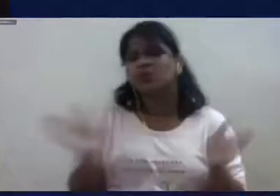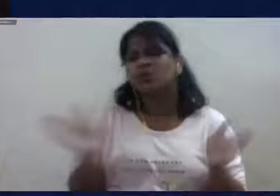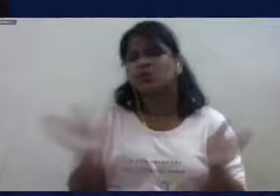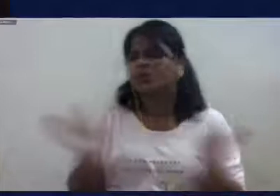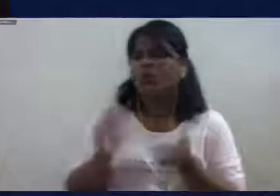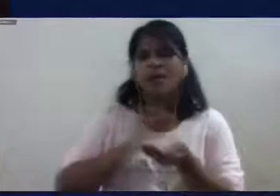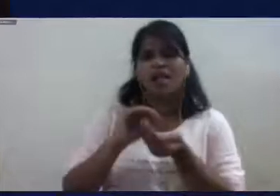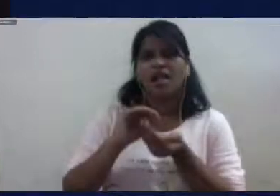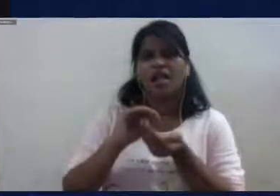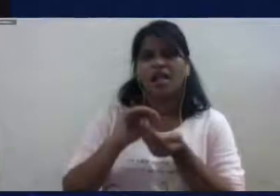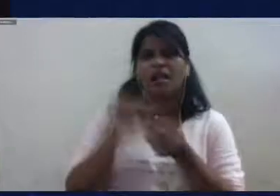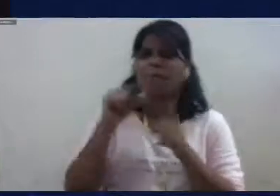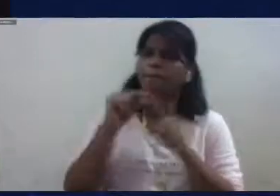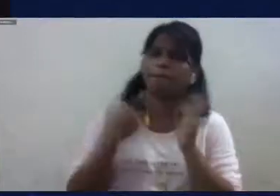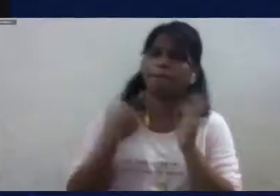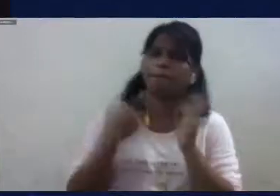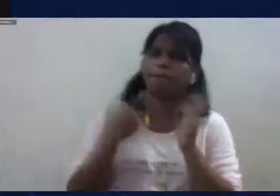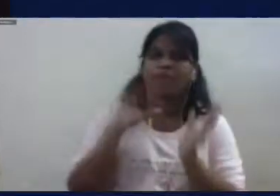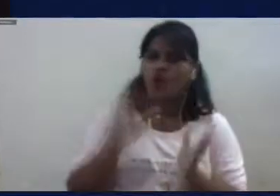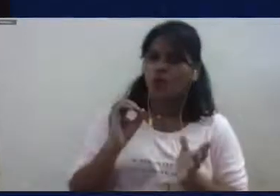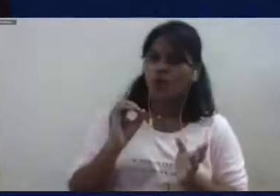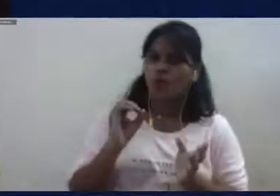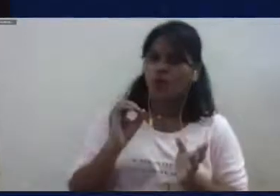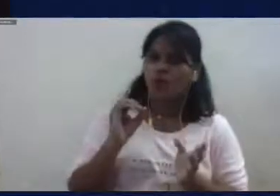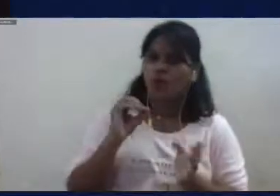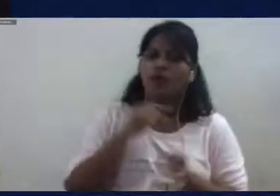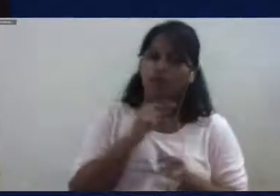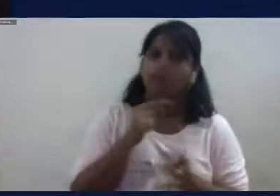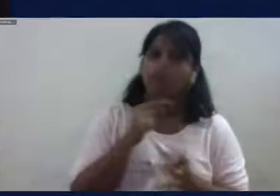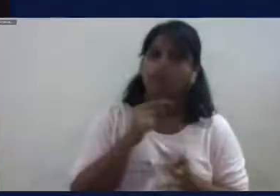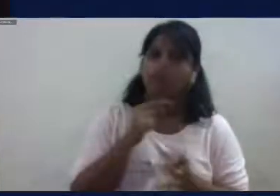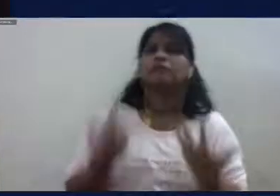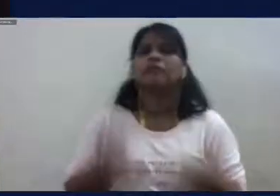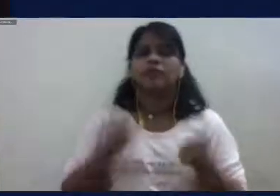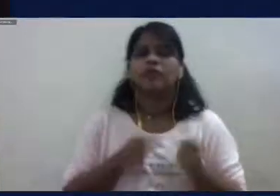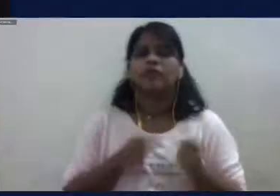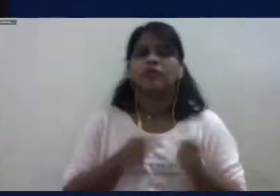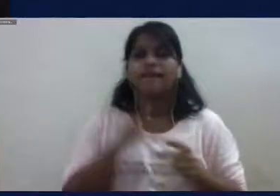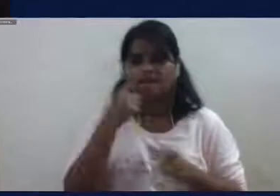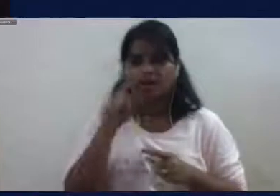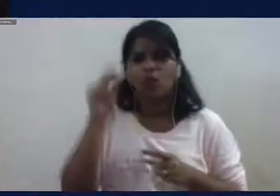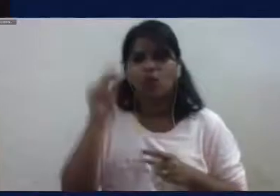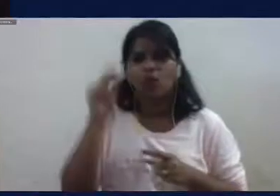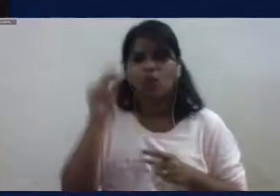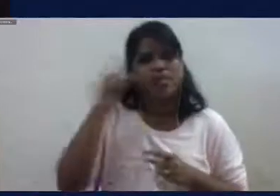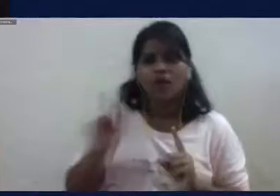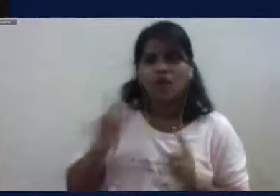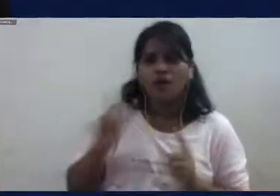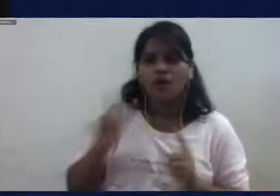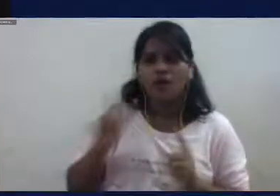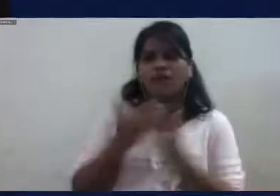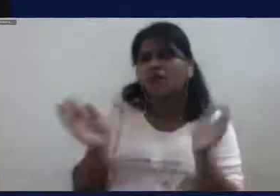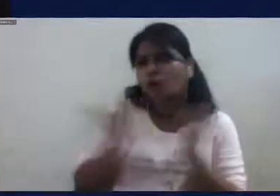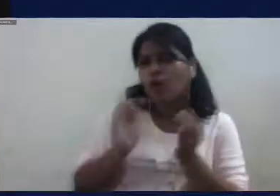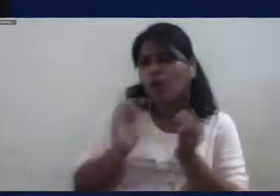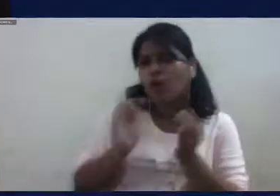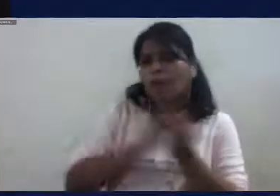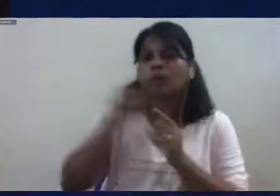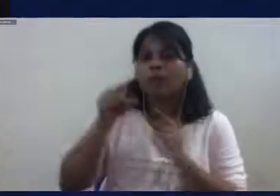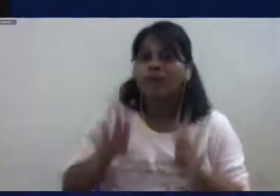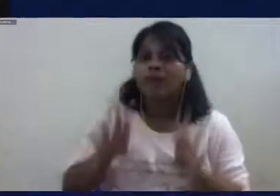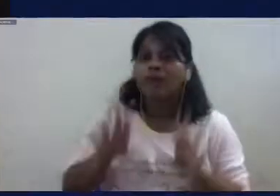bank in Peru? So his father gave a different take on it. He said, don't think of it as the smallest bank. Think of it